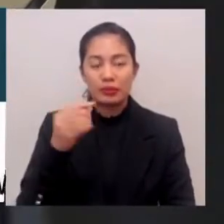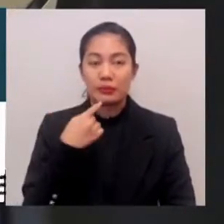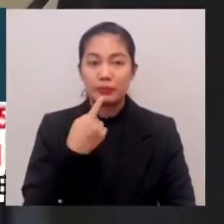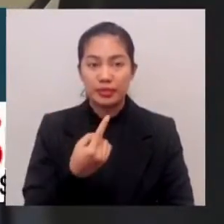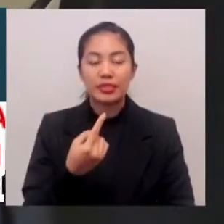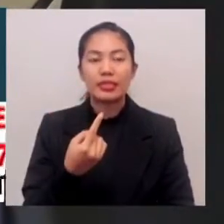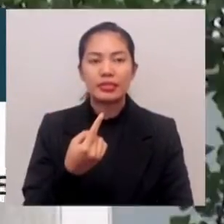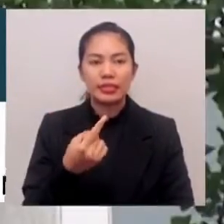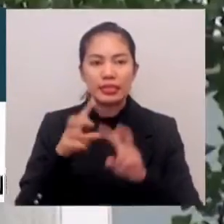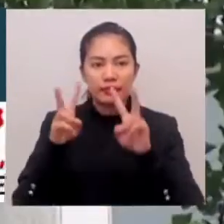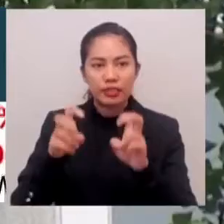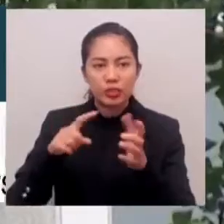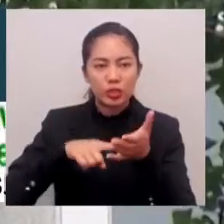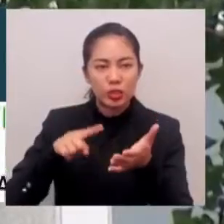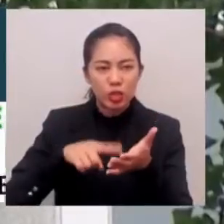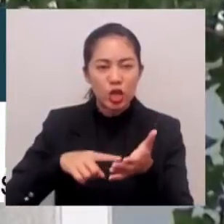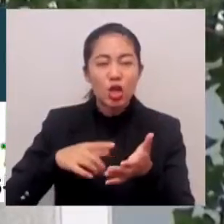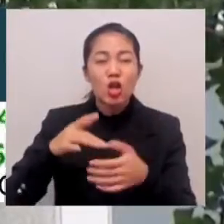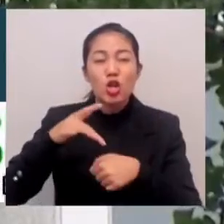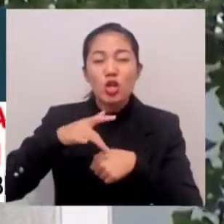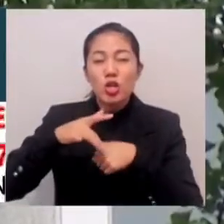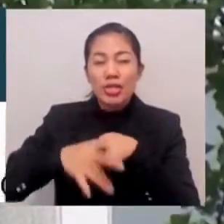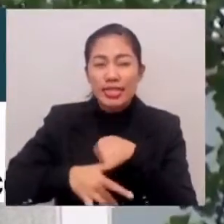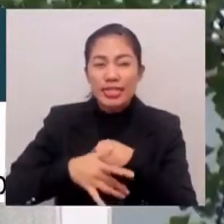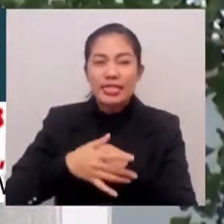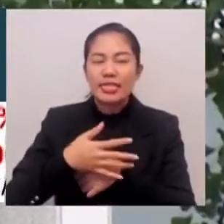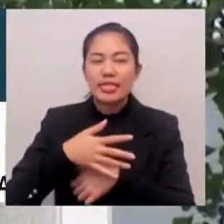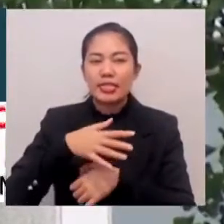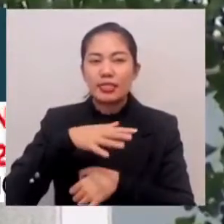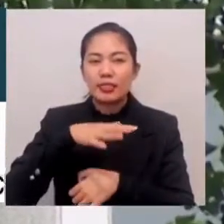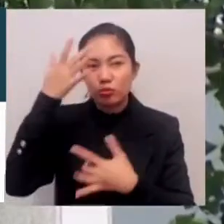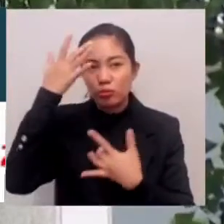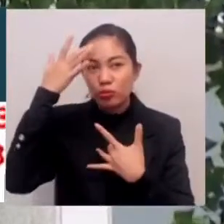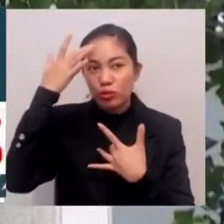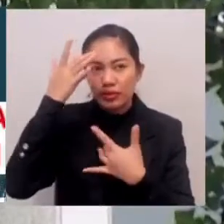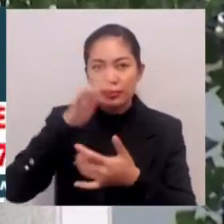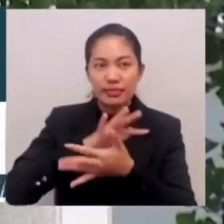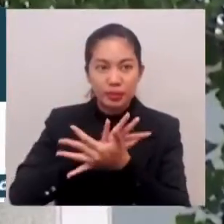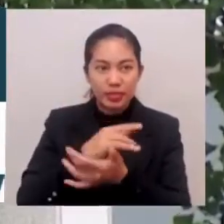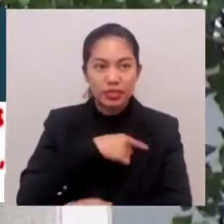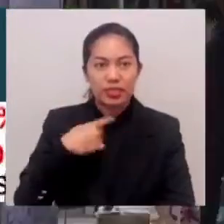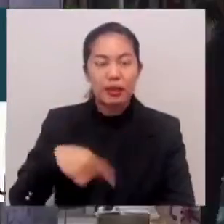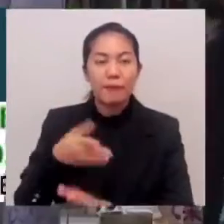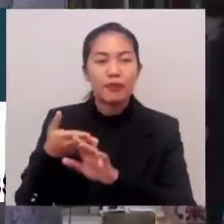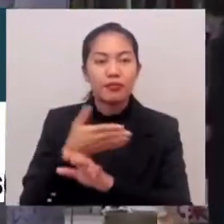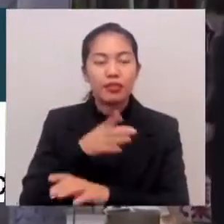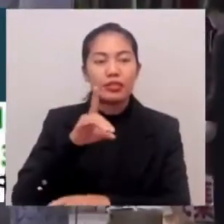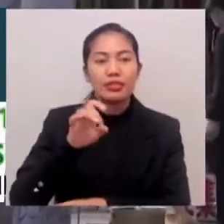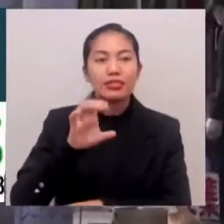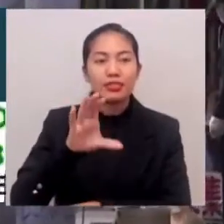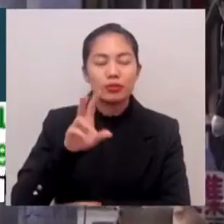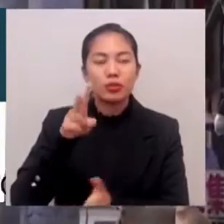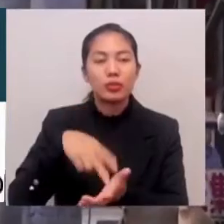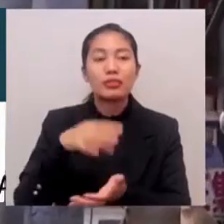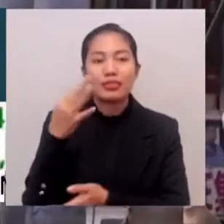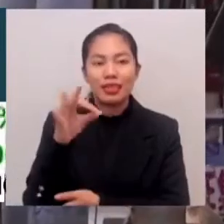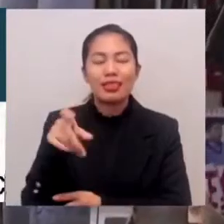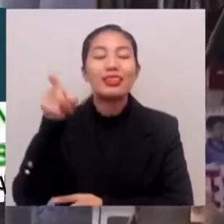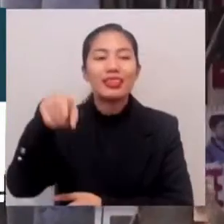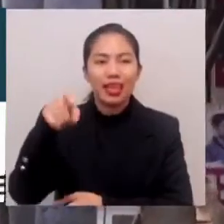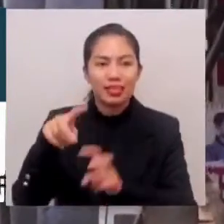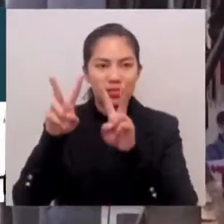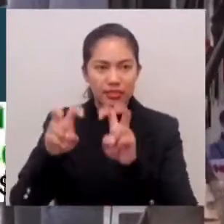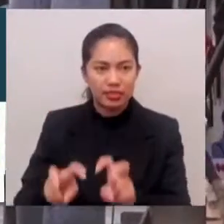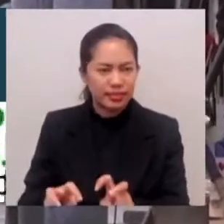of the earliest known and suspected cases in China prior to December of 2019 were still needed, including analyses of